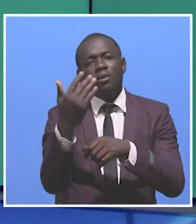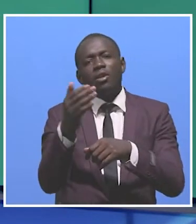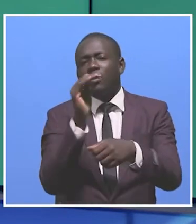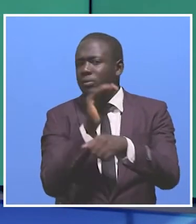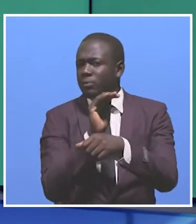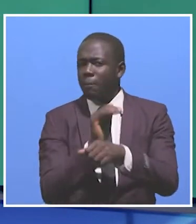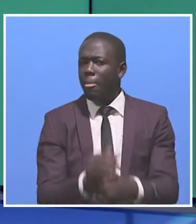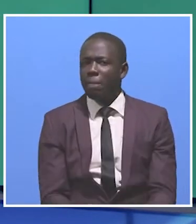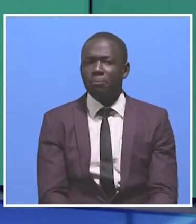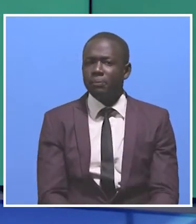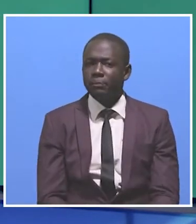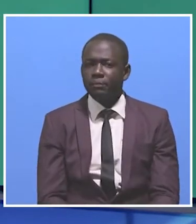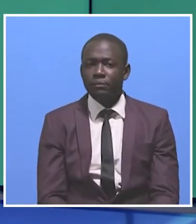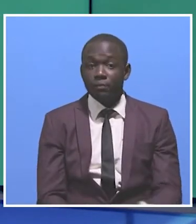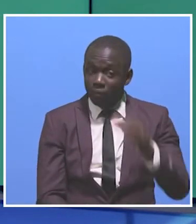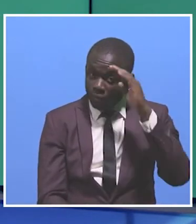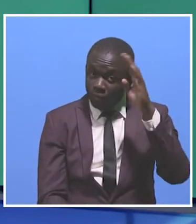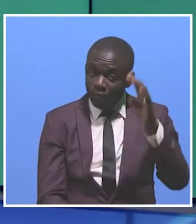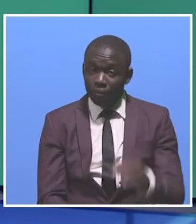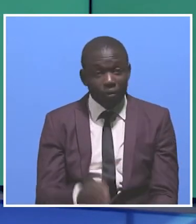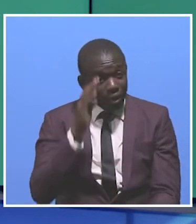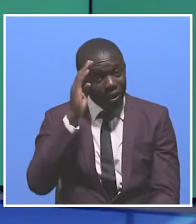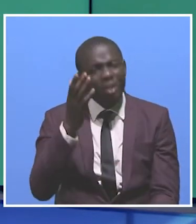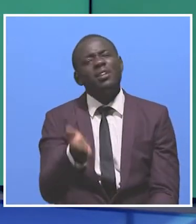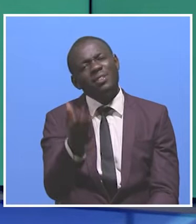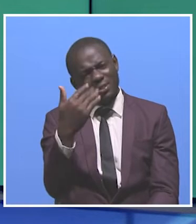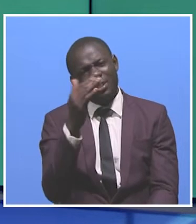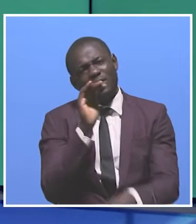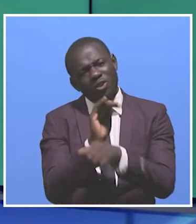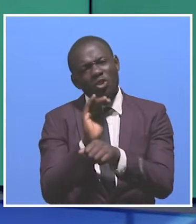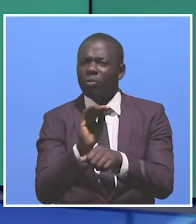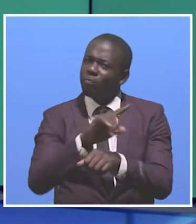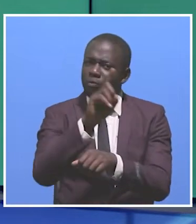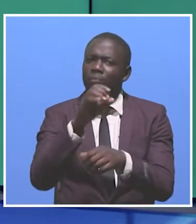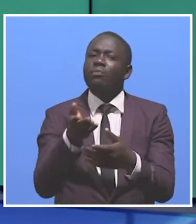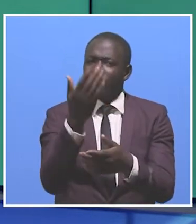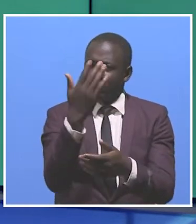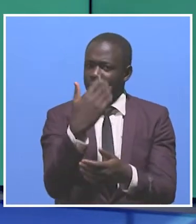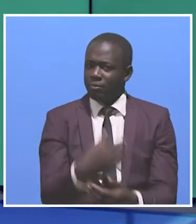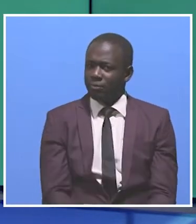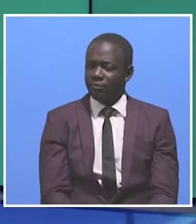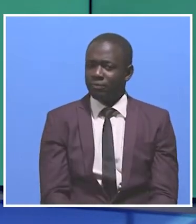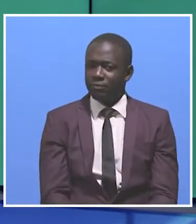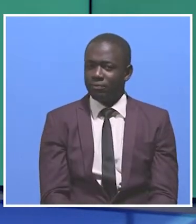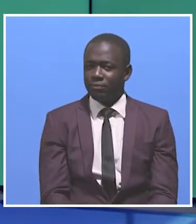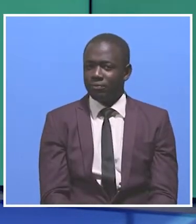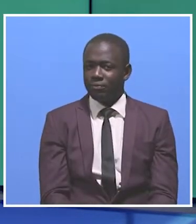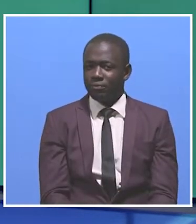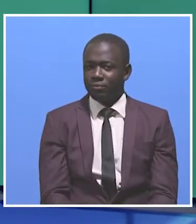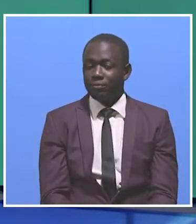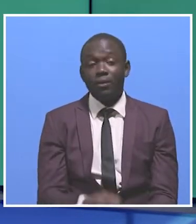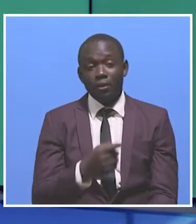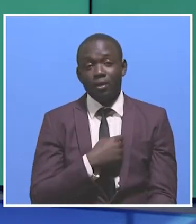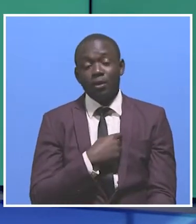Health. Hello. Hello, please go ahead with your question or contribution. I'm Swade from